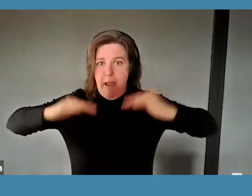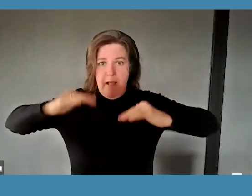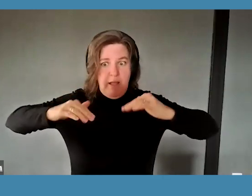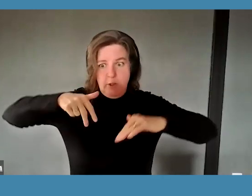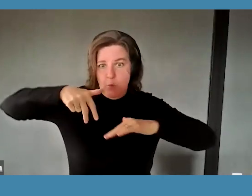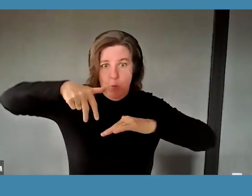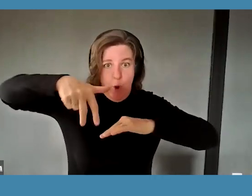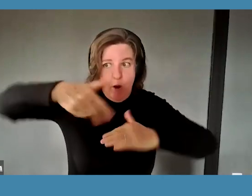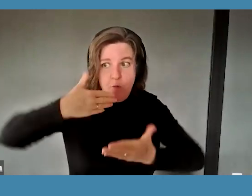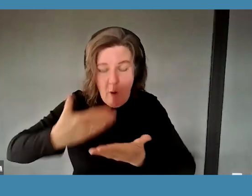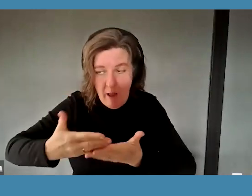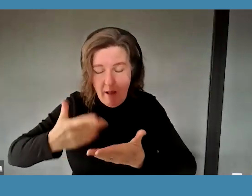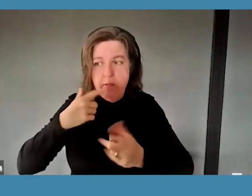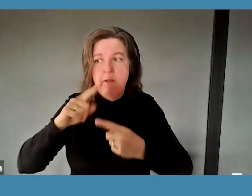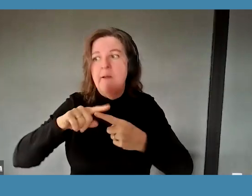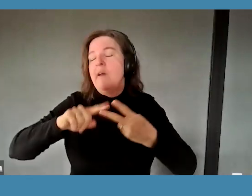about,